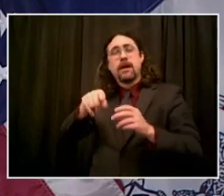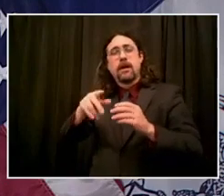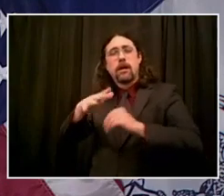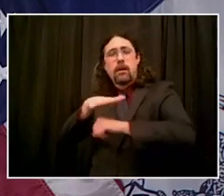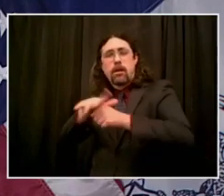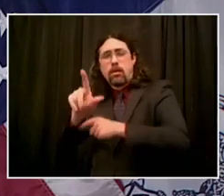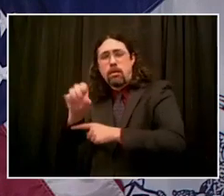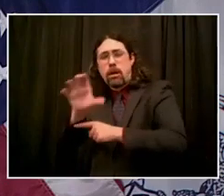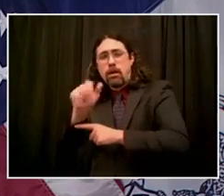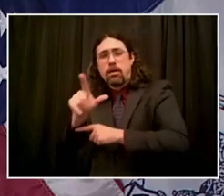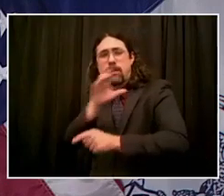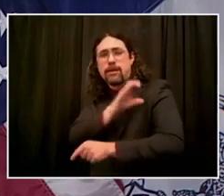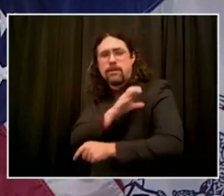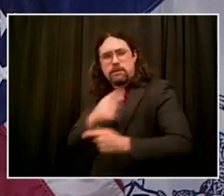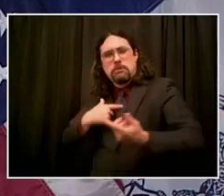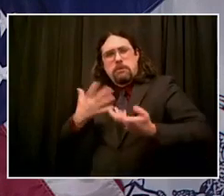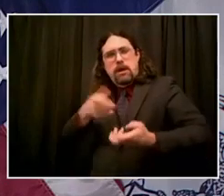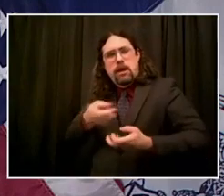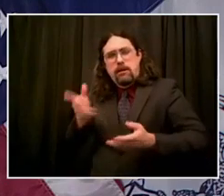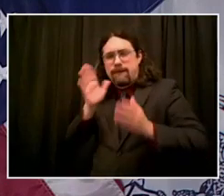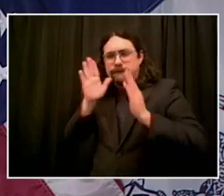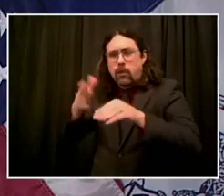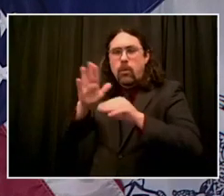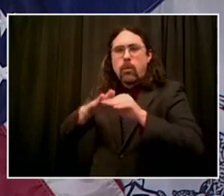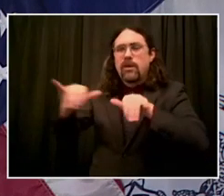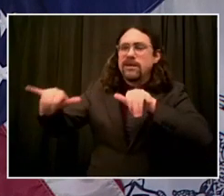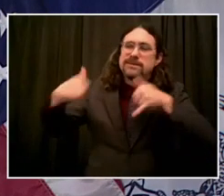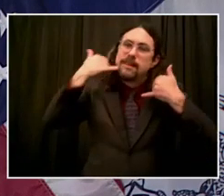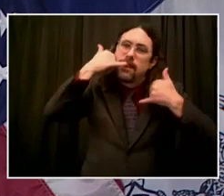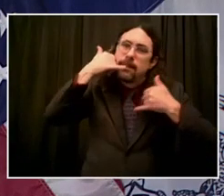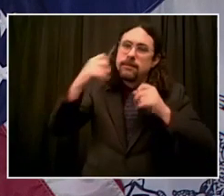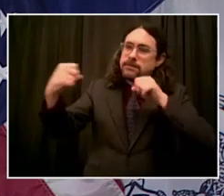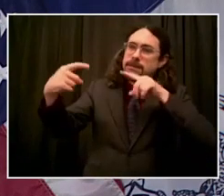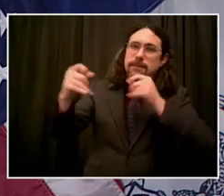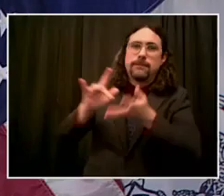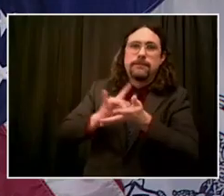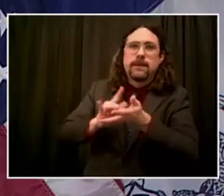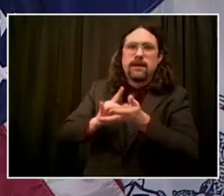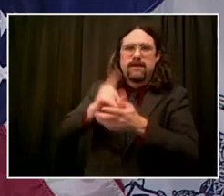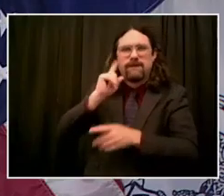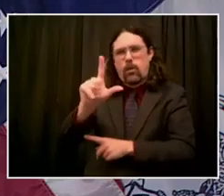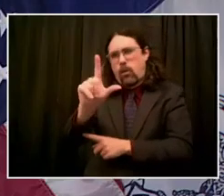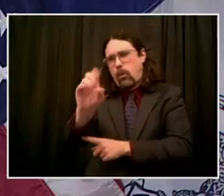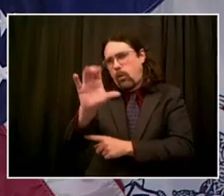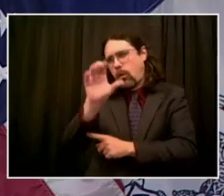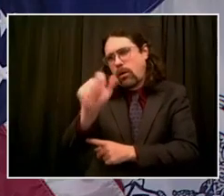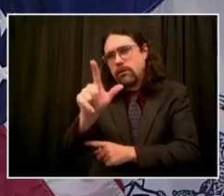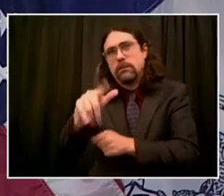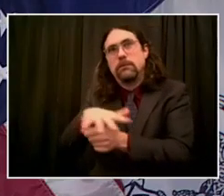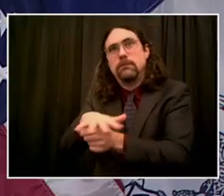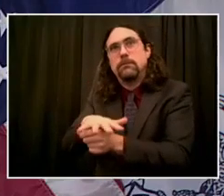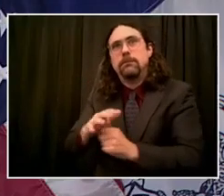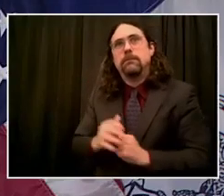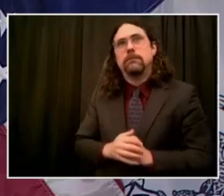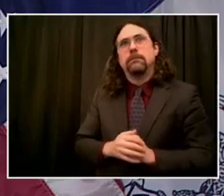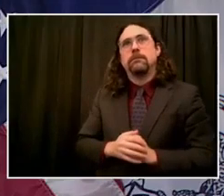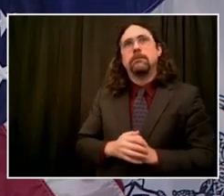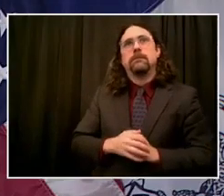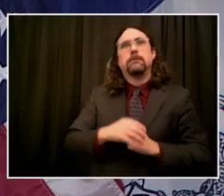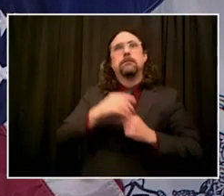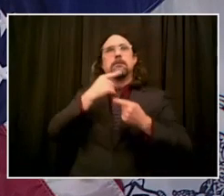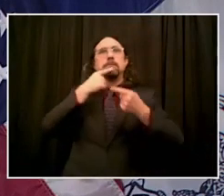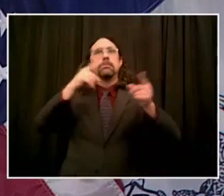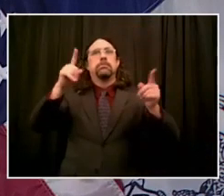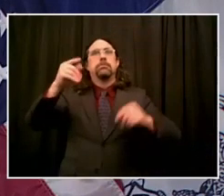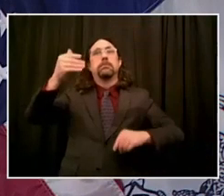shortly. Last question for today. We have Gersh from Streets Blog. Mr. Mayor, how are you? Gersh,